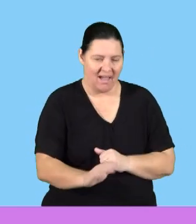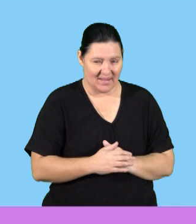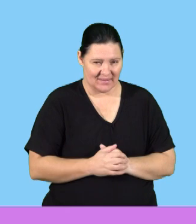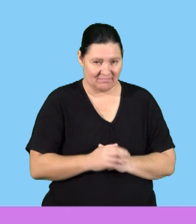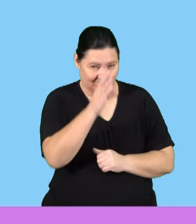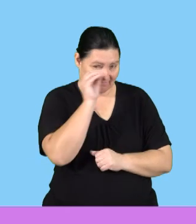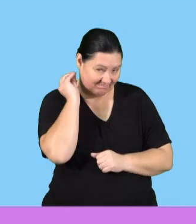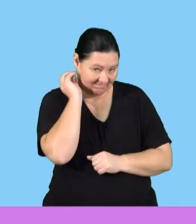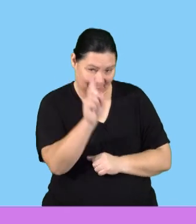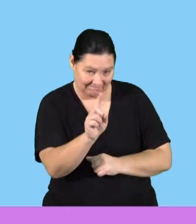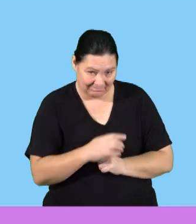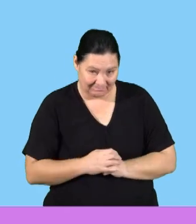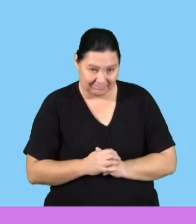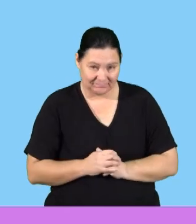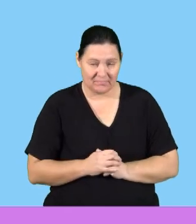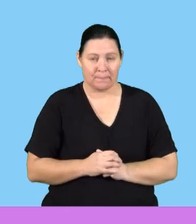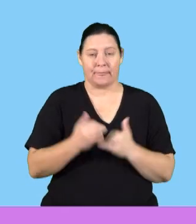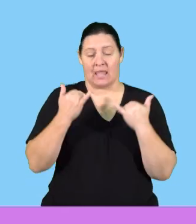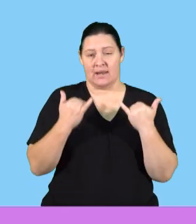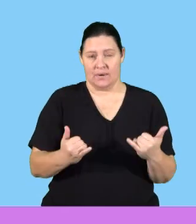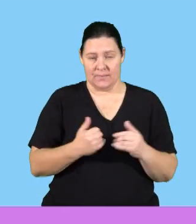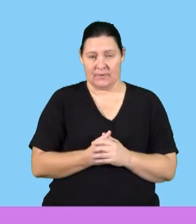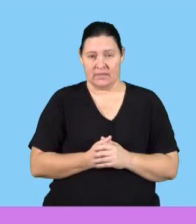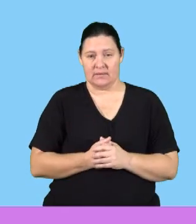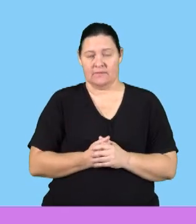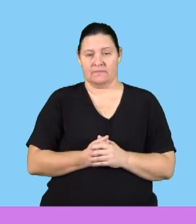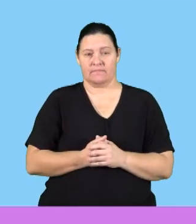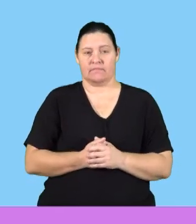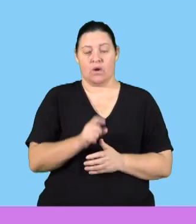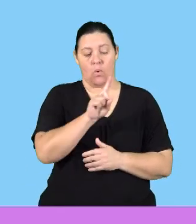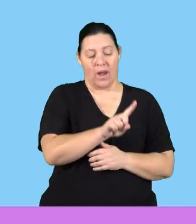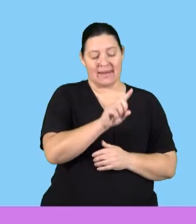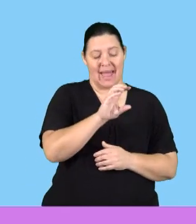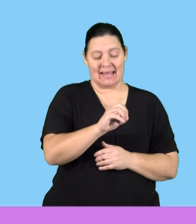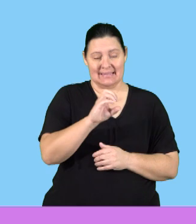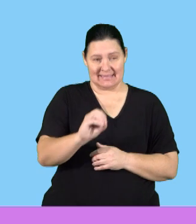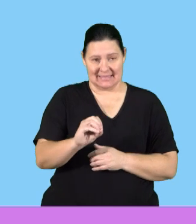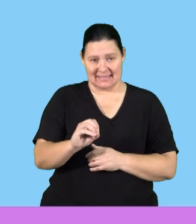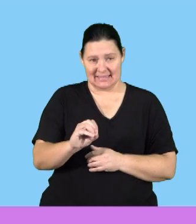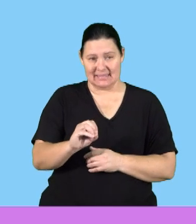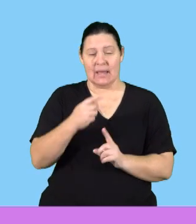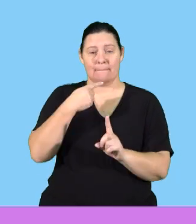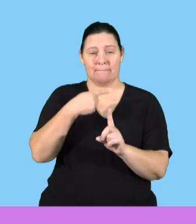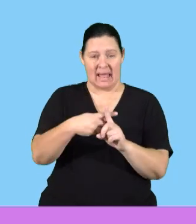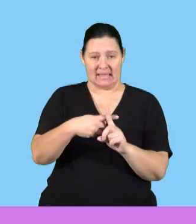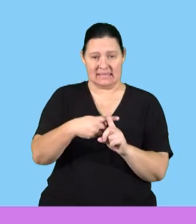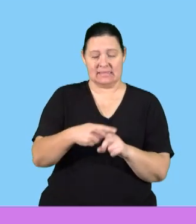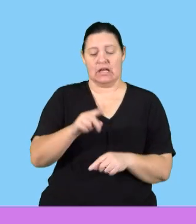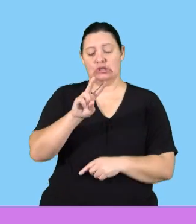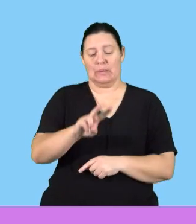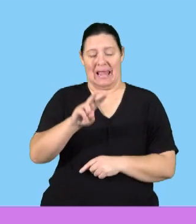subtract. Take note of that. So now we will say 100%